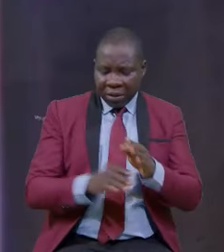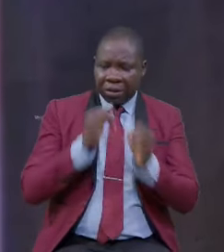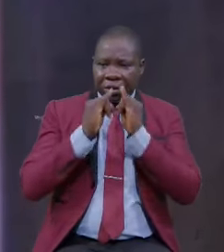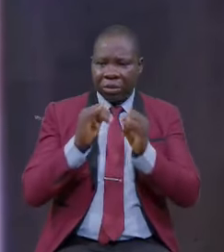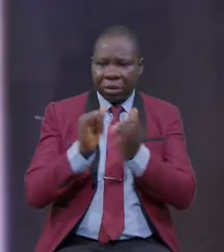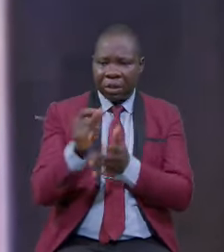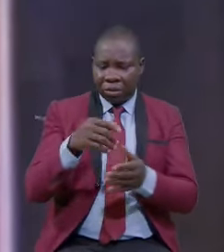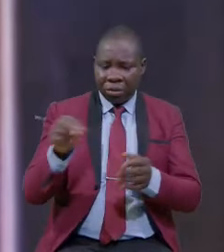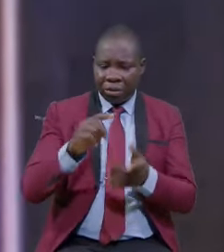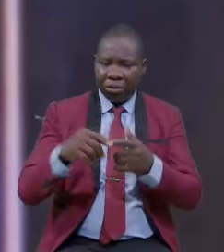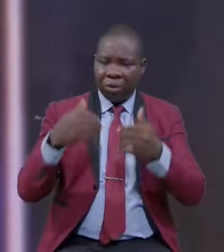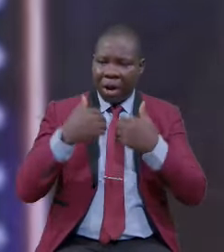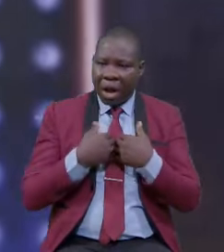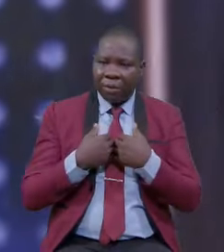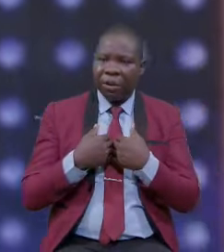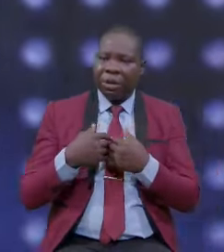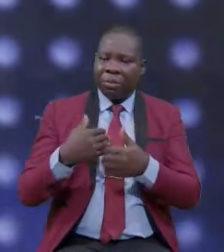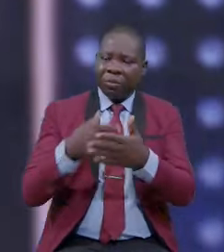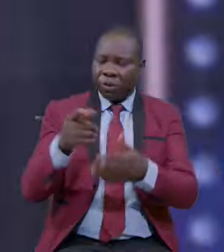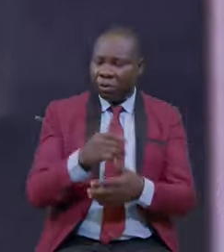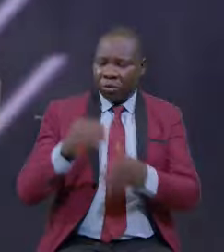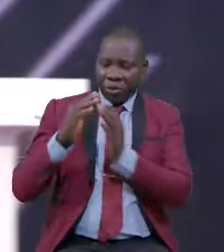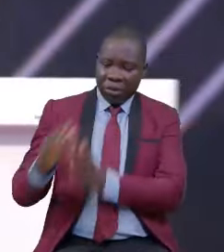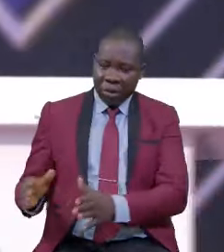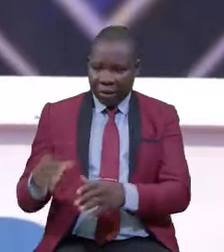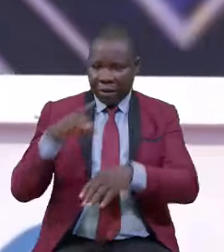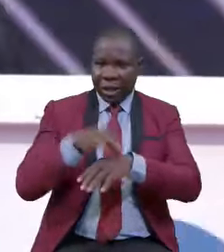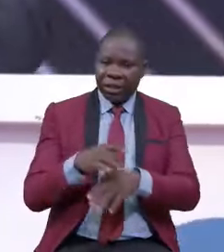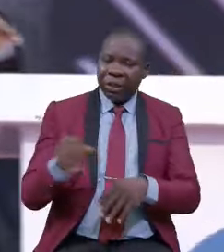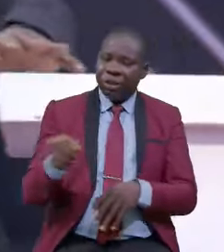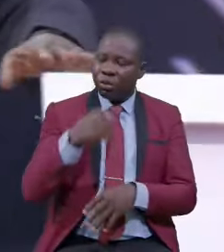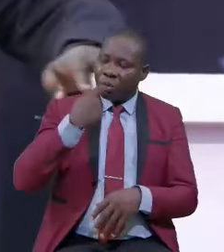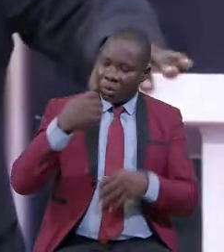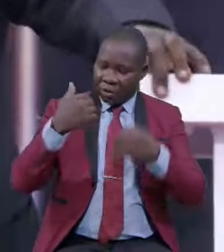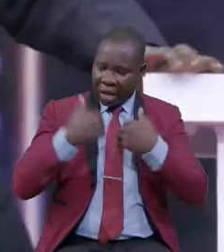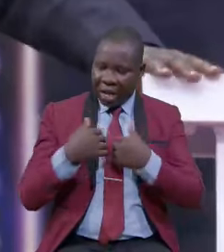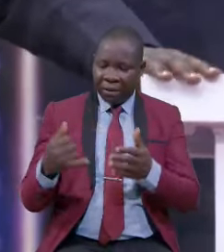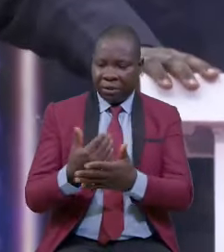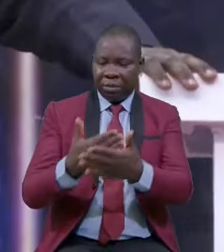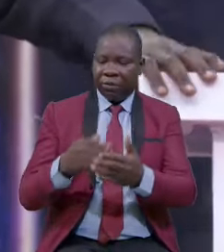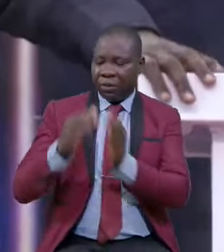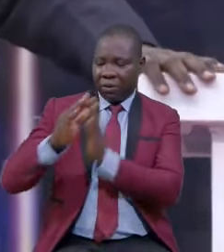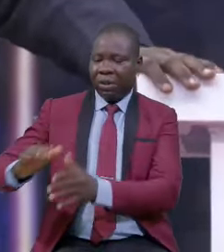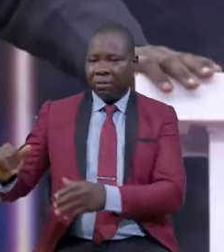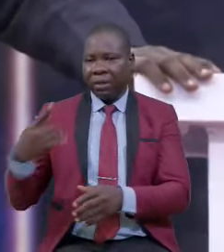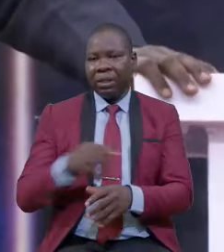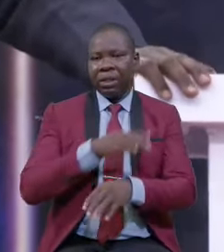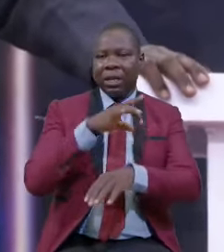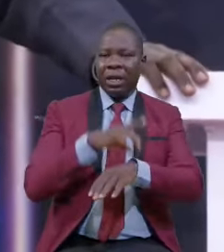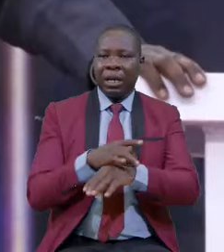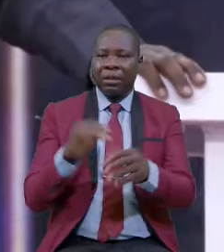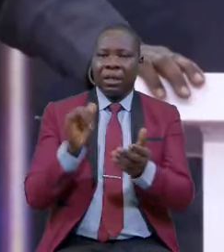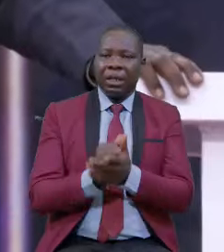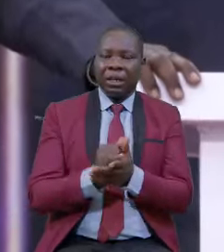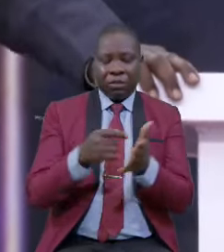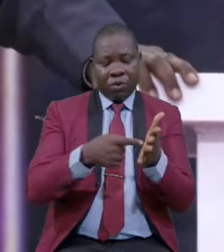it will remain. It should have had this basic knowledge before leaving the earth, that once somebody